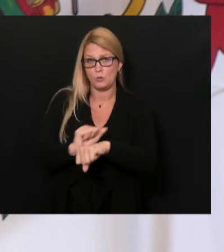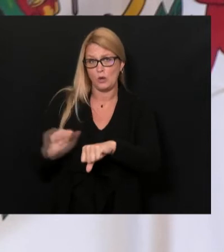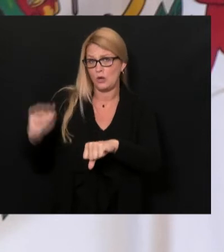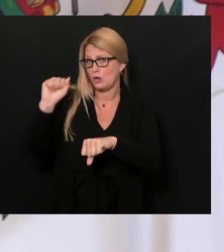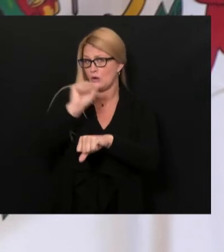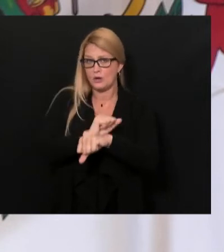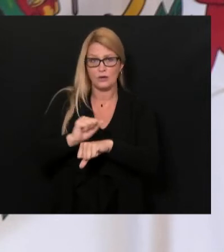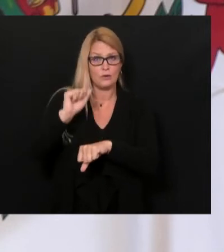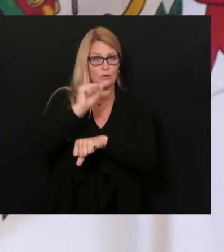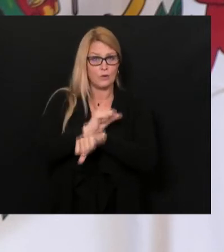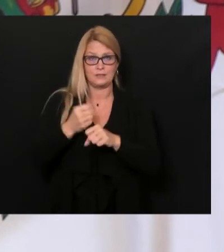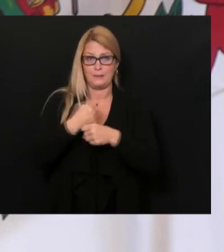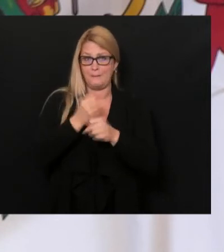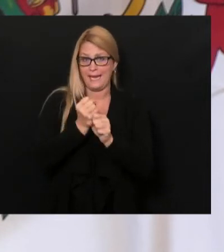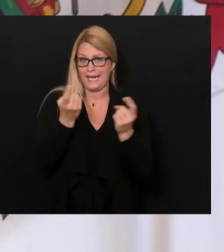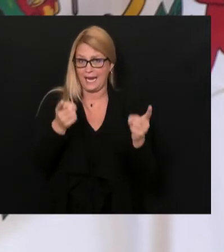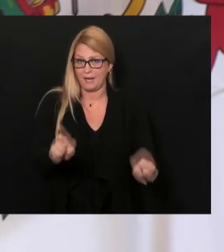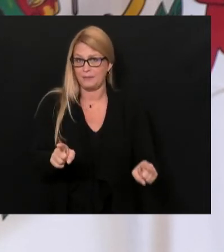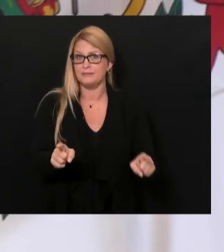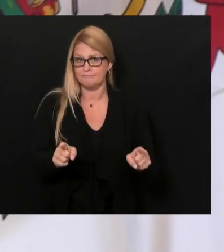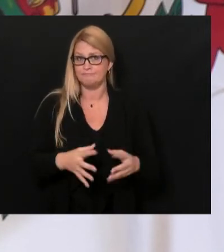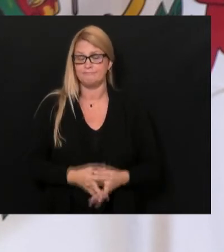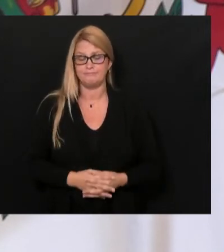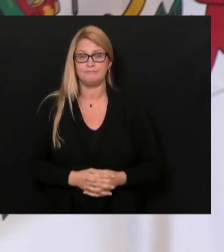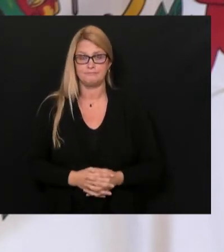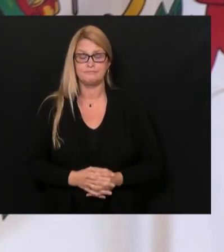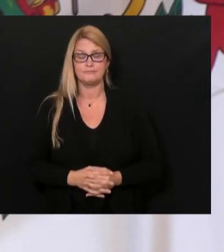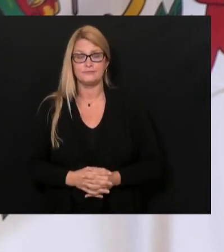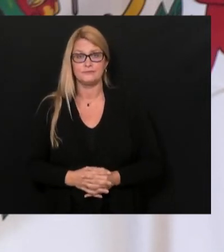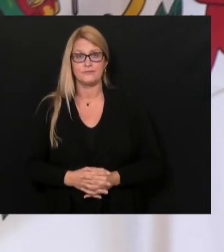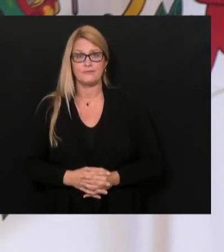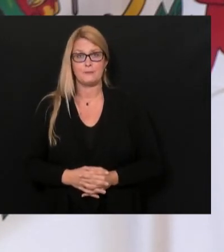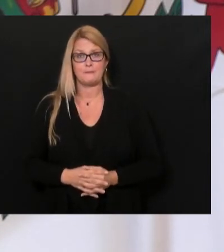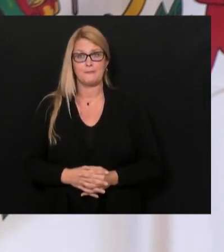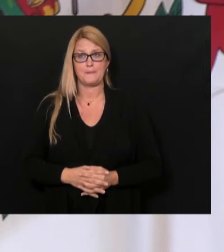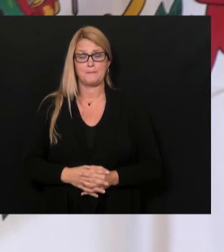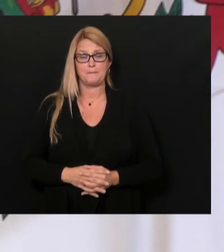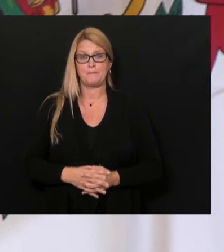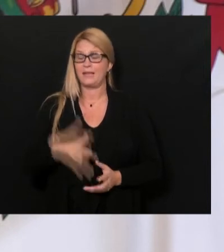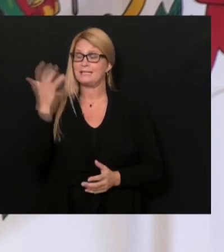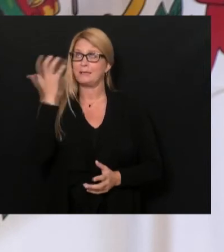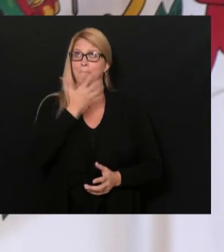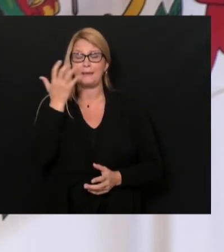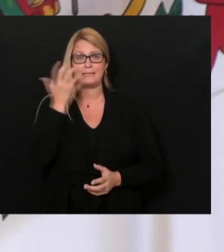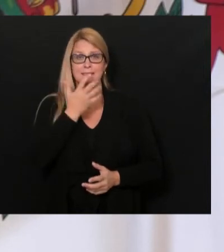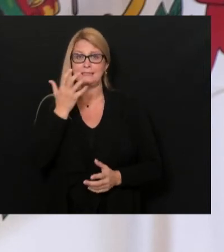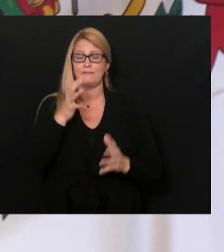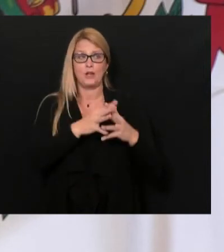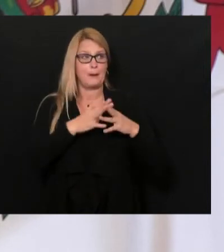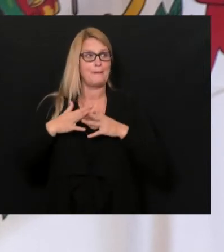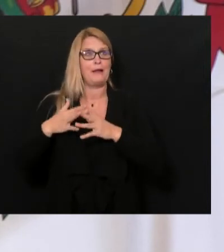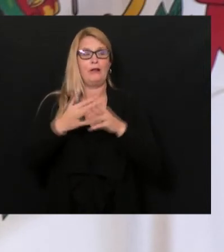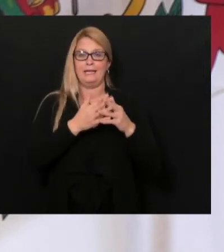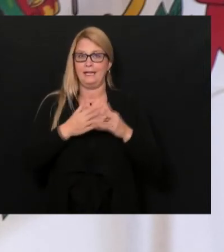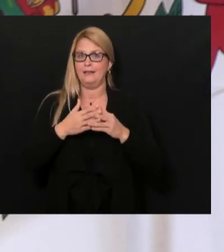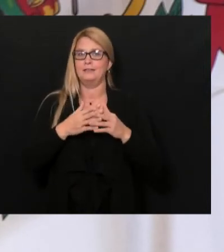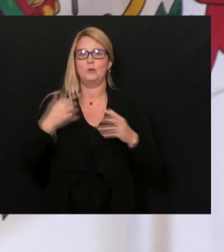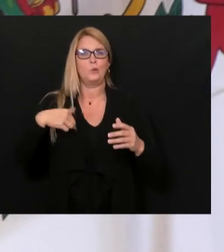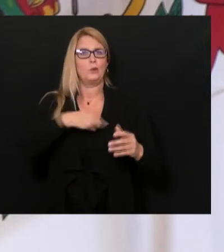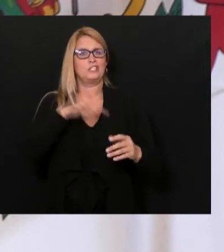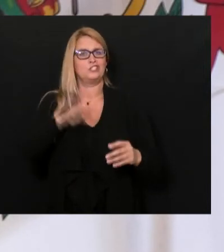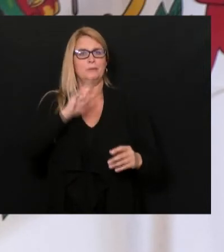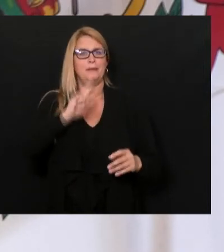pull this off. It is an amazing feat. It is another amazing American feat. You know, so we should all be